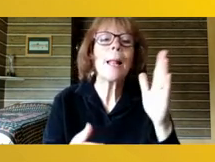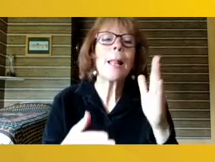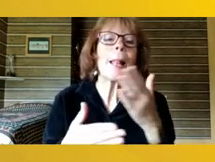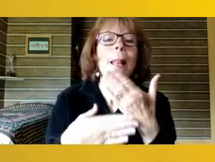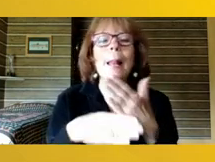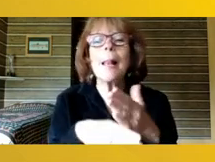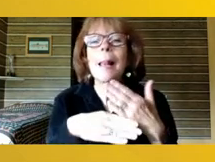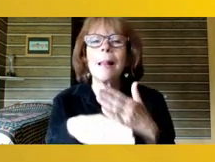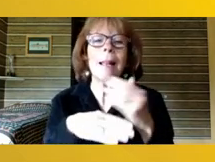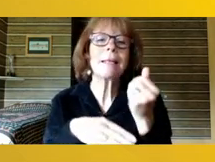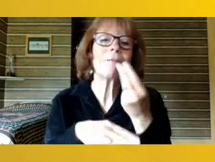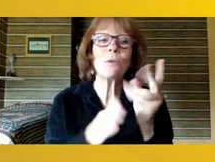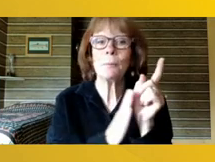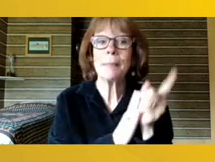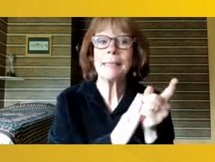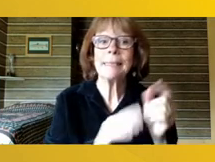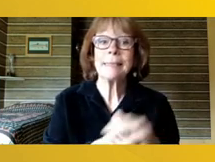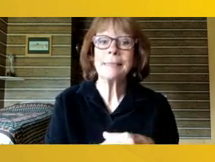few minutes.